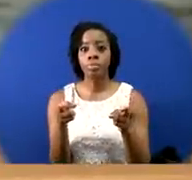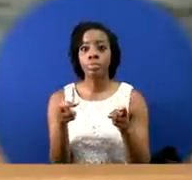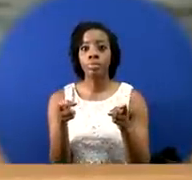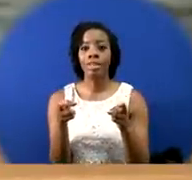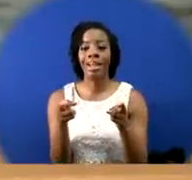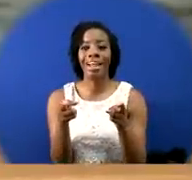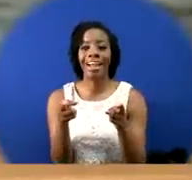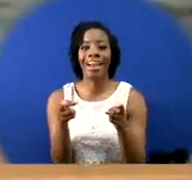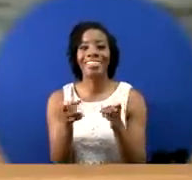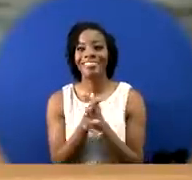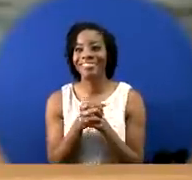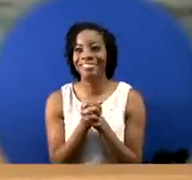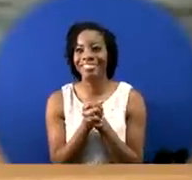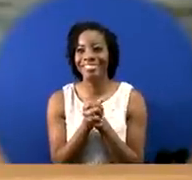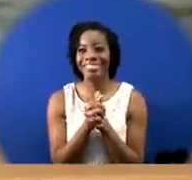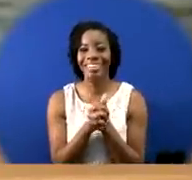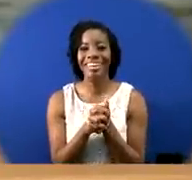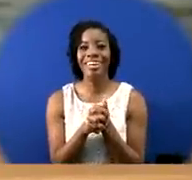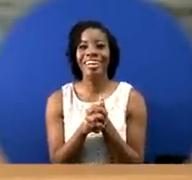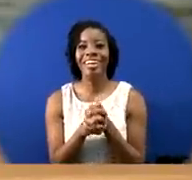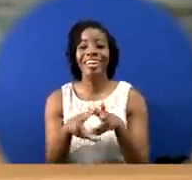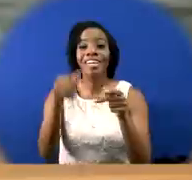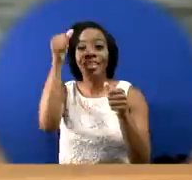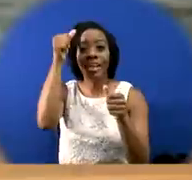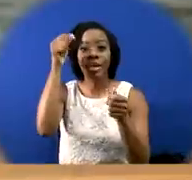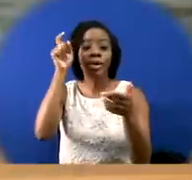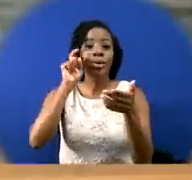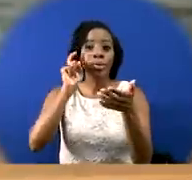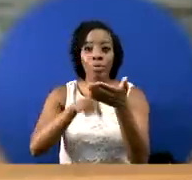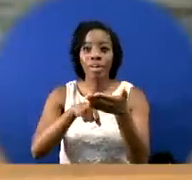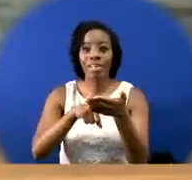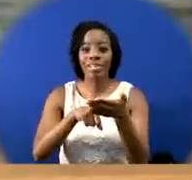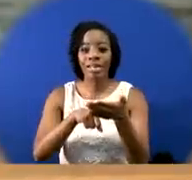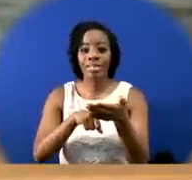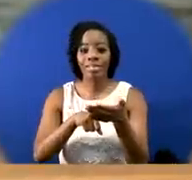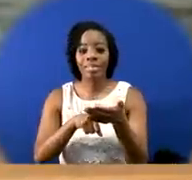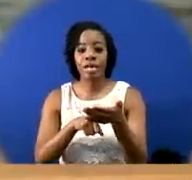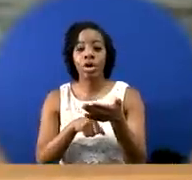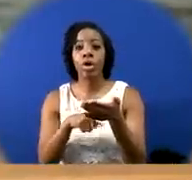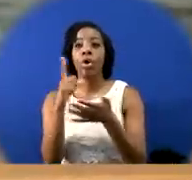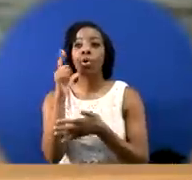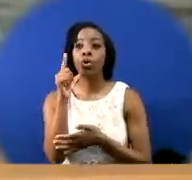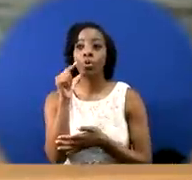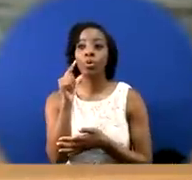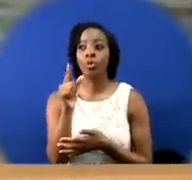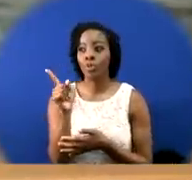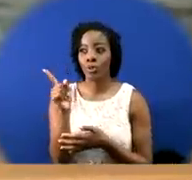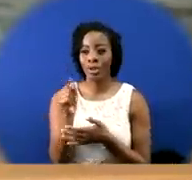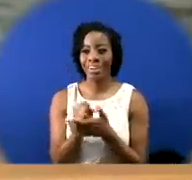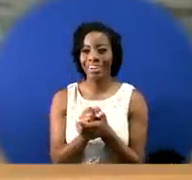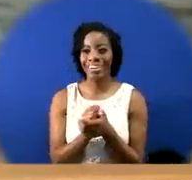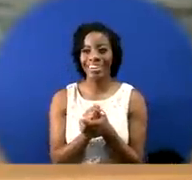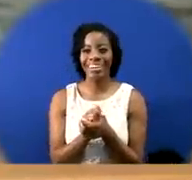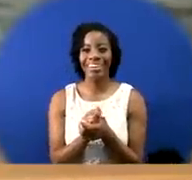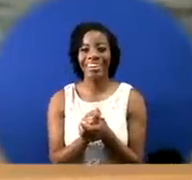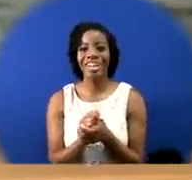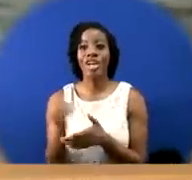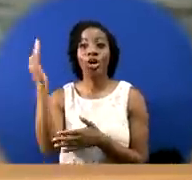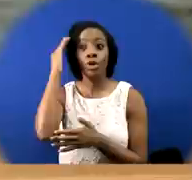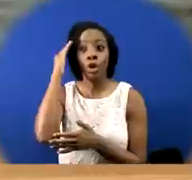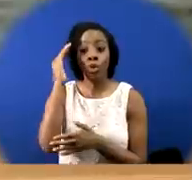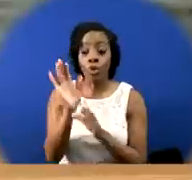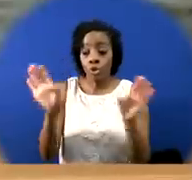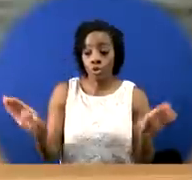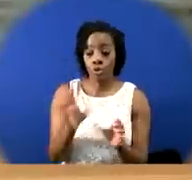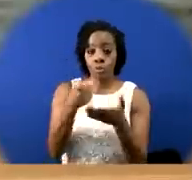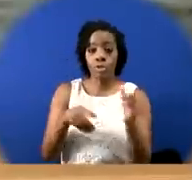things God has done for you. You recognize you wouldn't be where you are or who you are. You wouldn't know what you know or do what you do